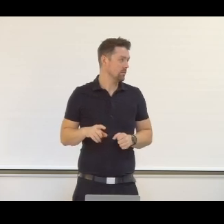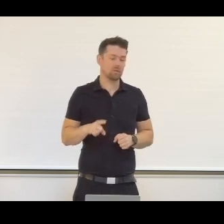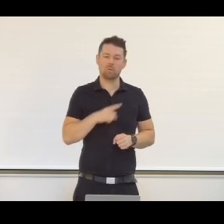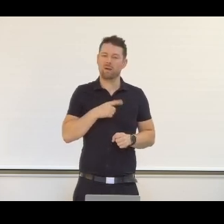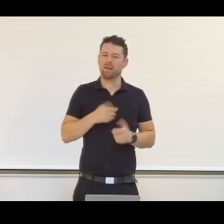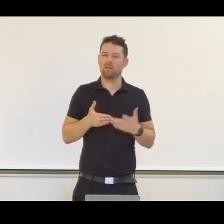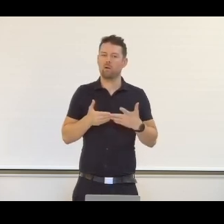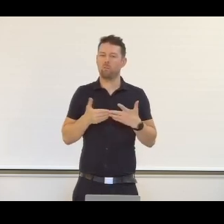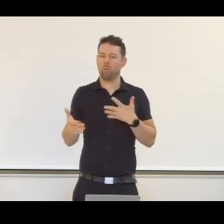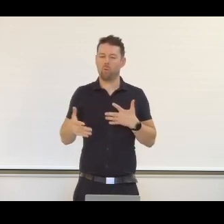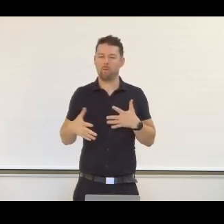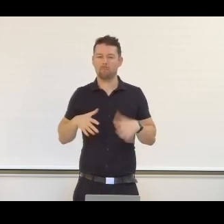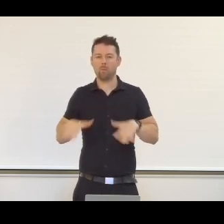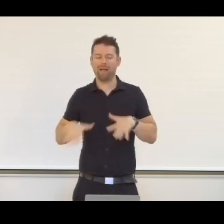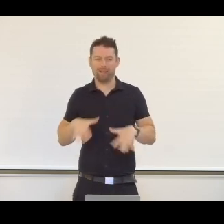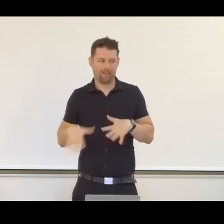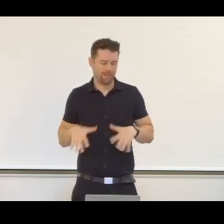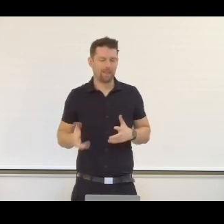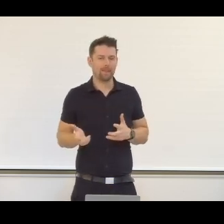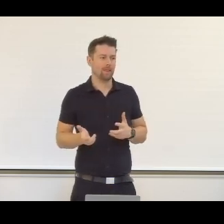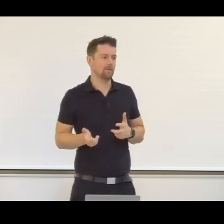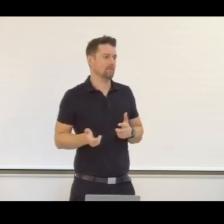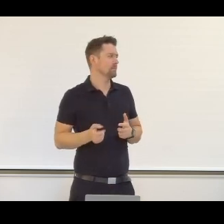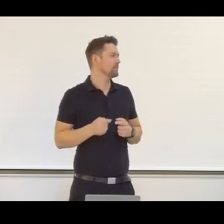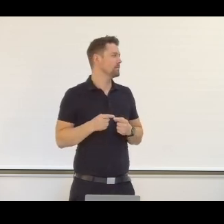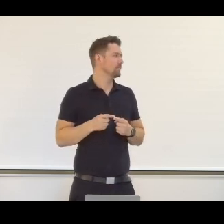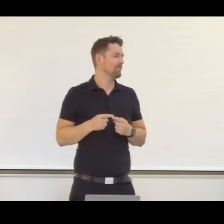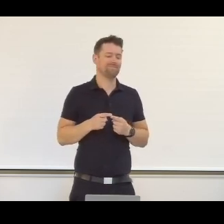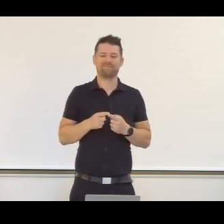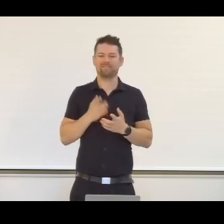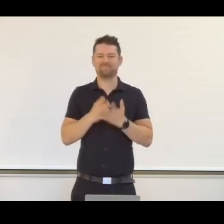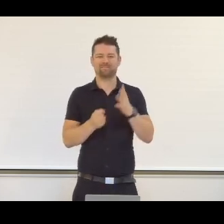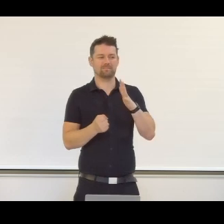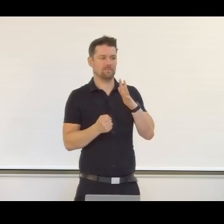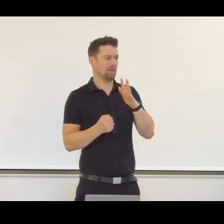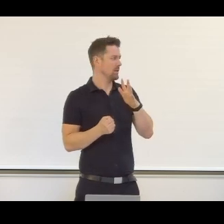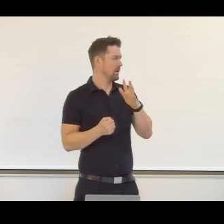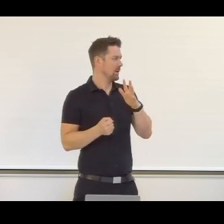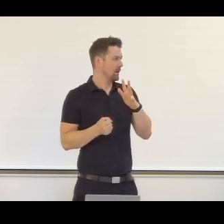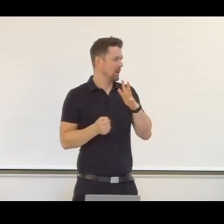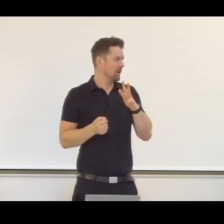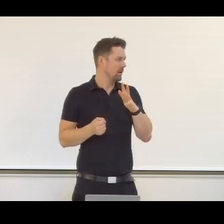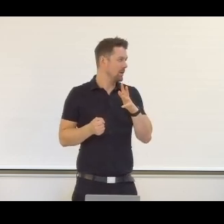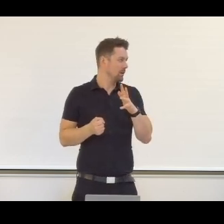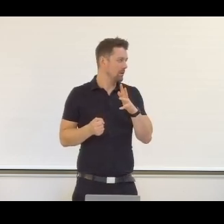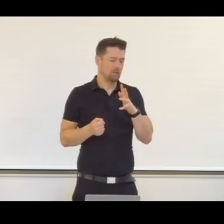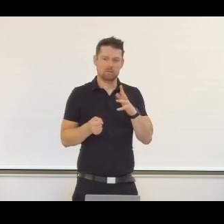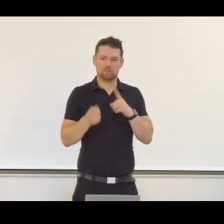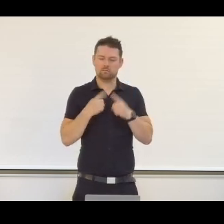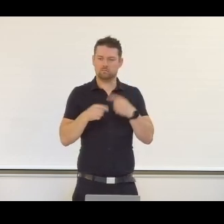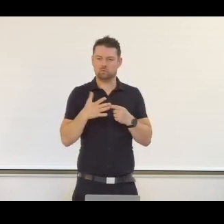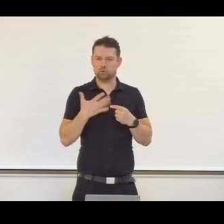mobile on the legs part, and the whole life support system thing was just plugged. So it was not really